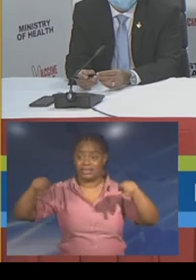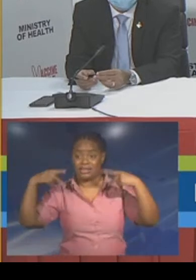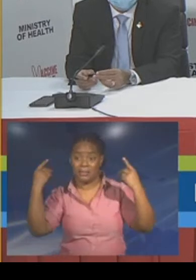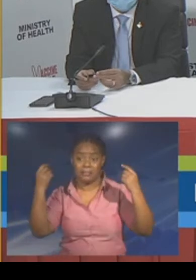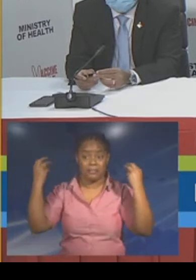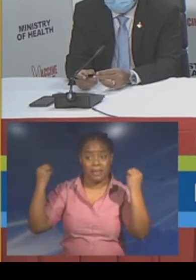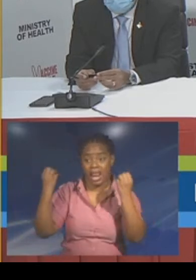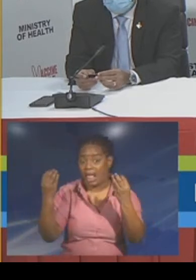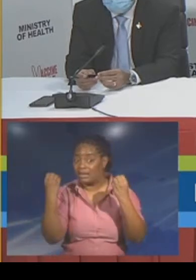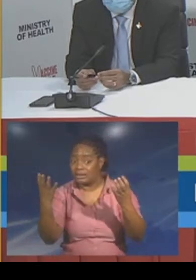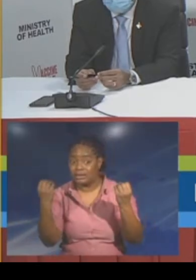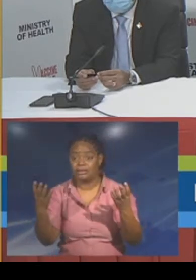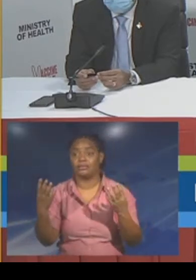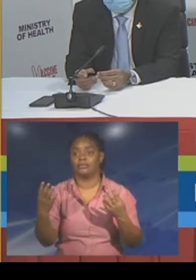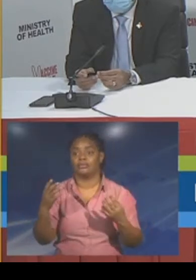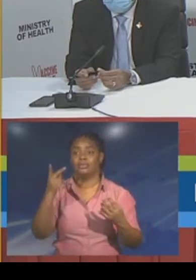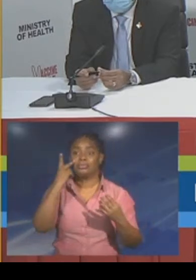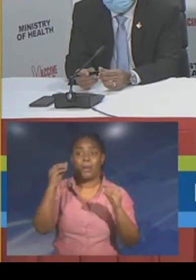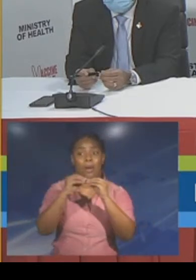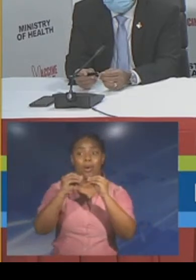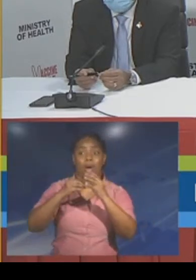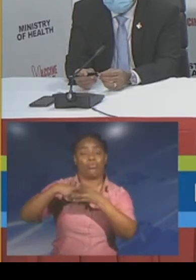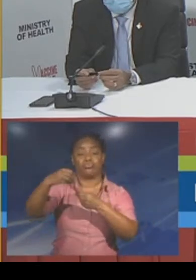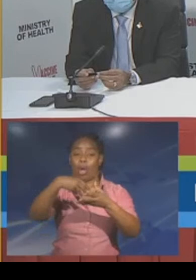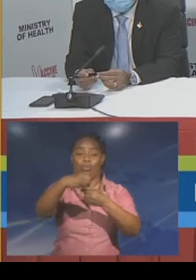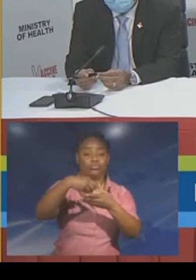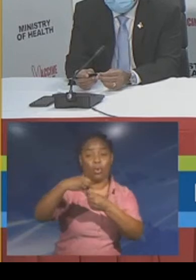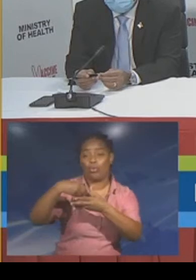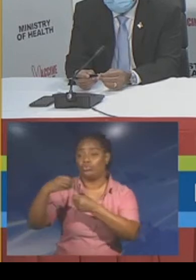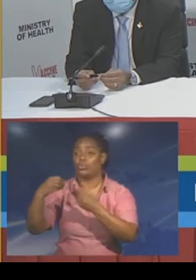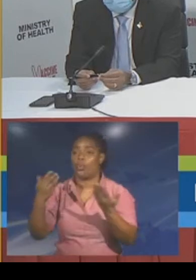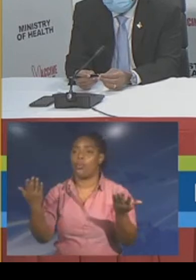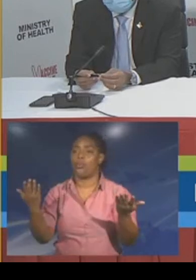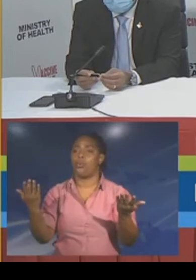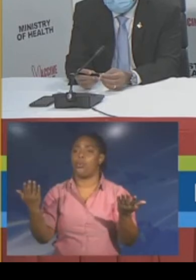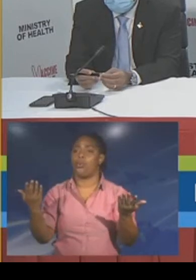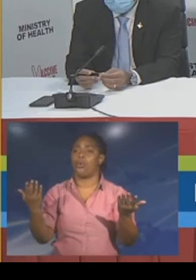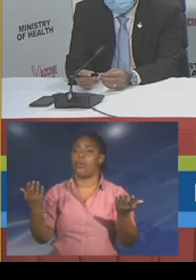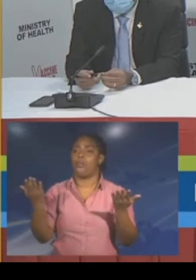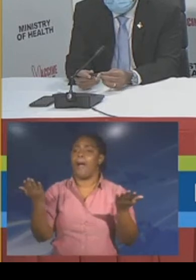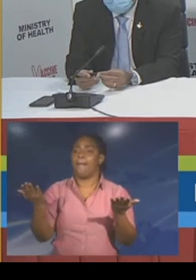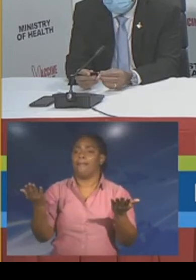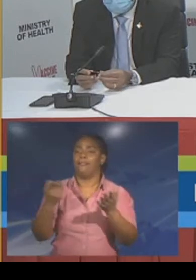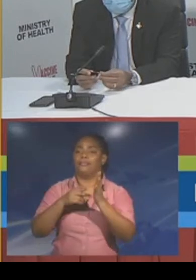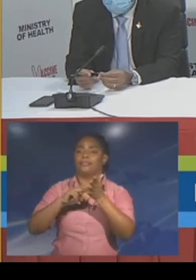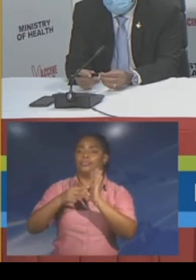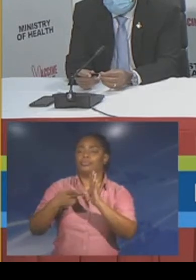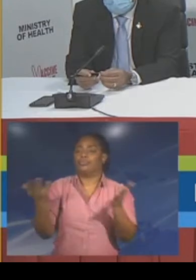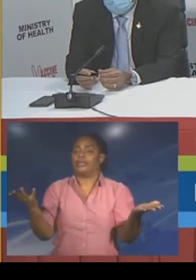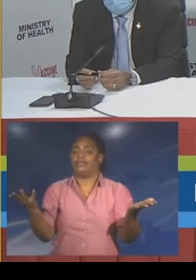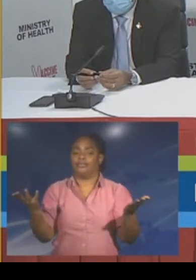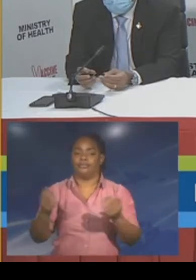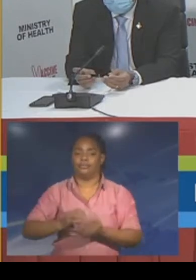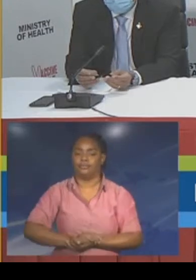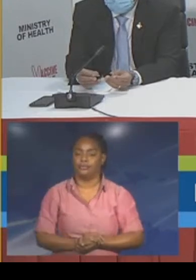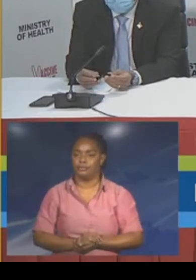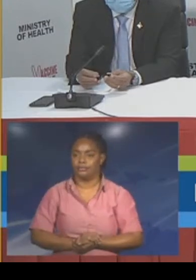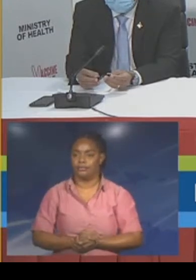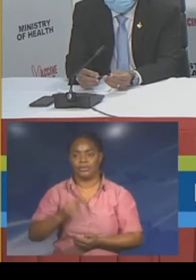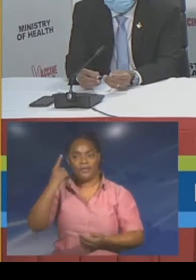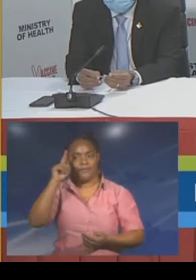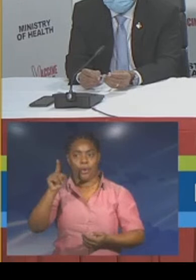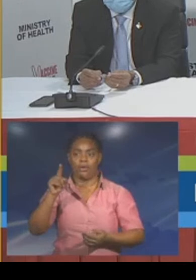and that sort of thing. What does this mean for our country on that journey